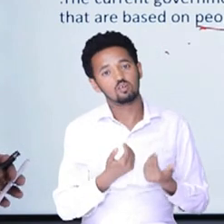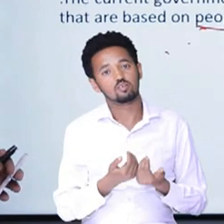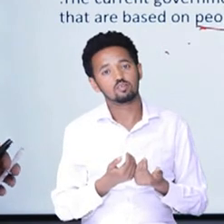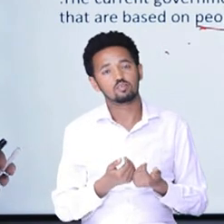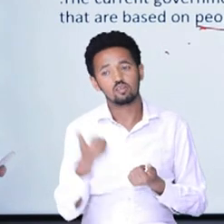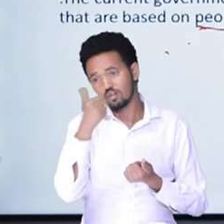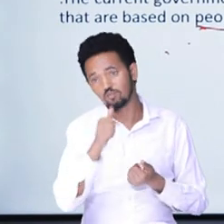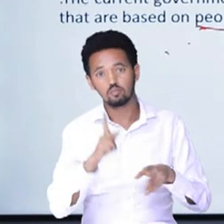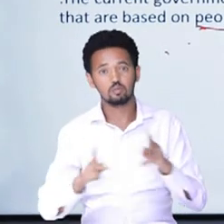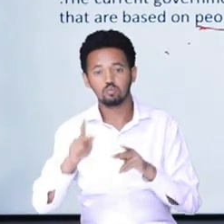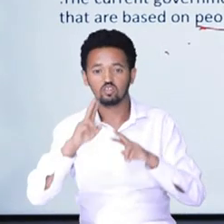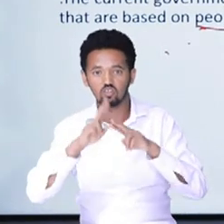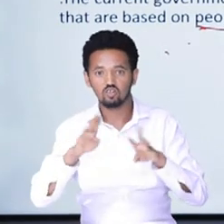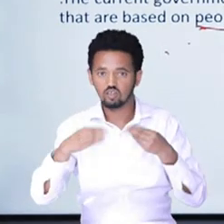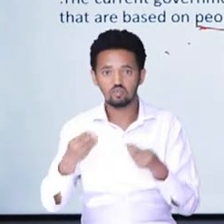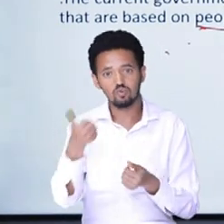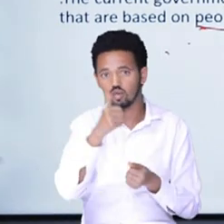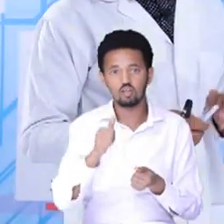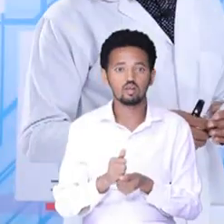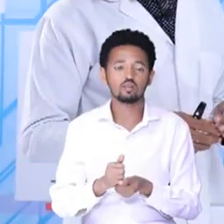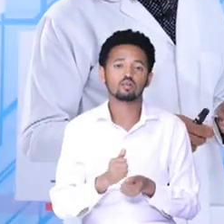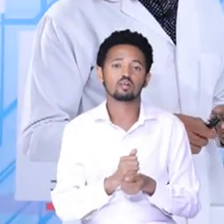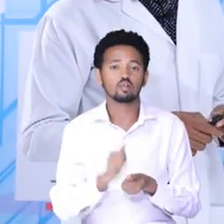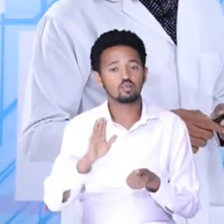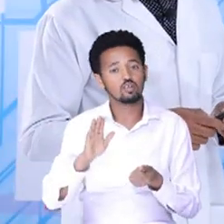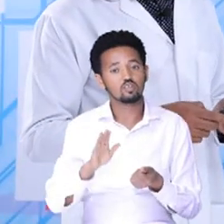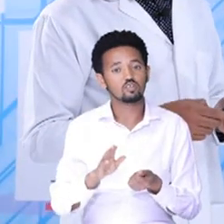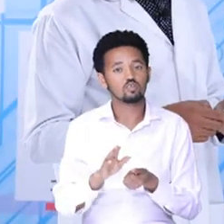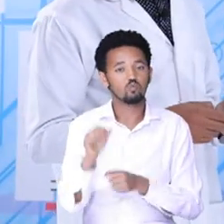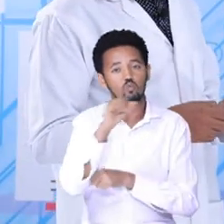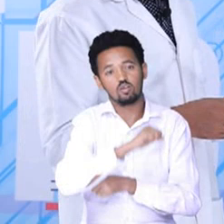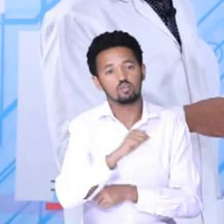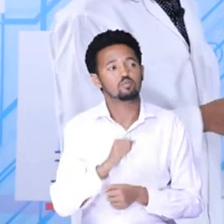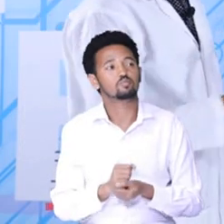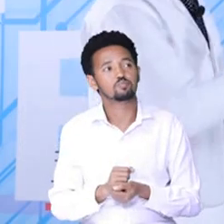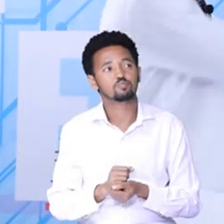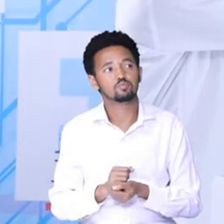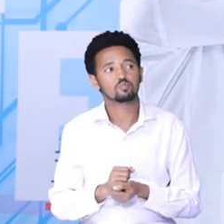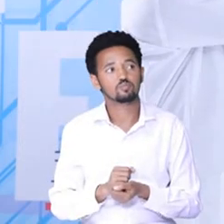Every peoples are settled on a given areas based on their willingness.